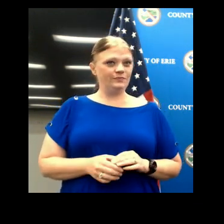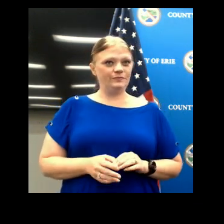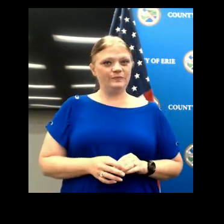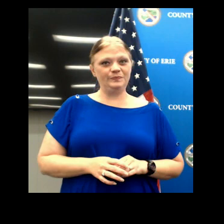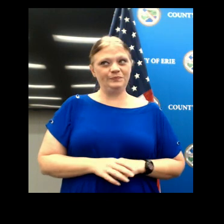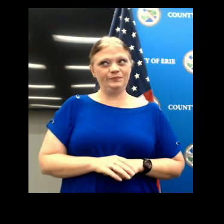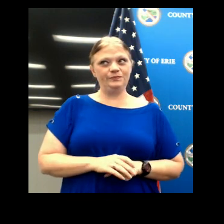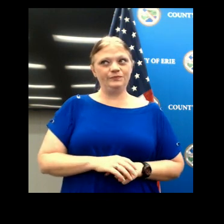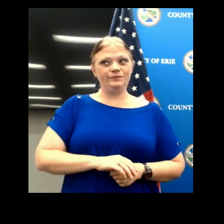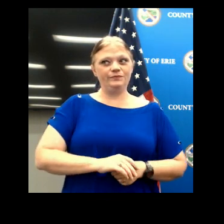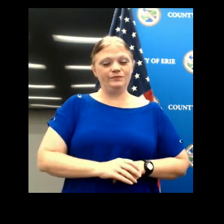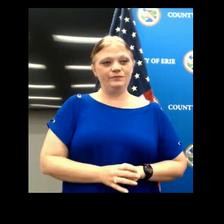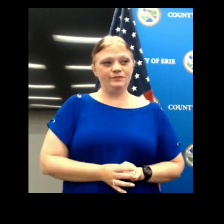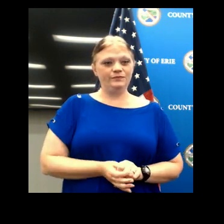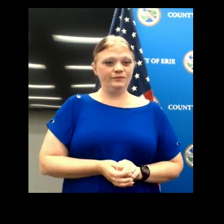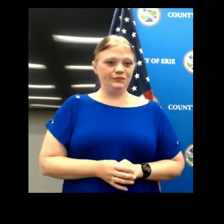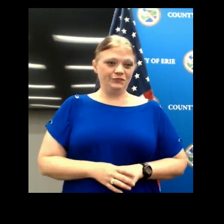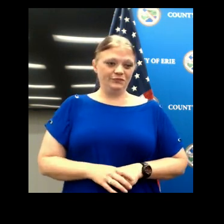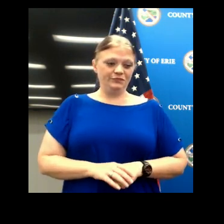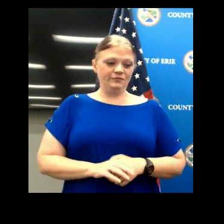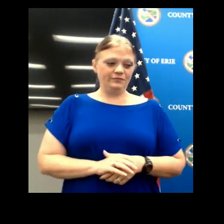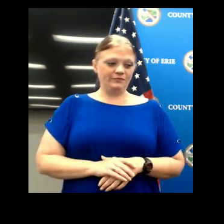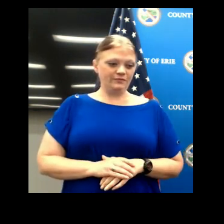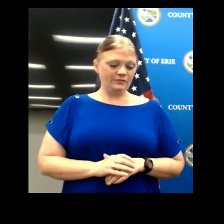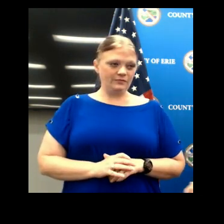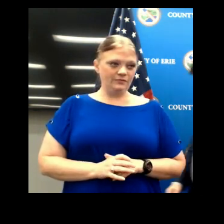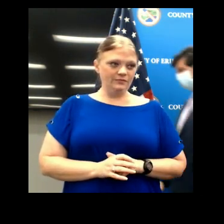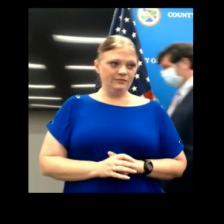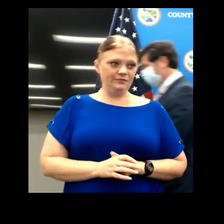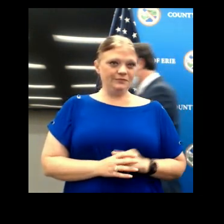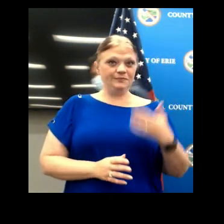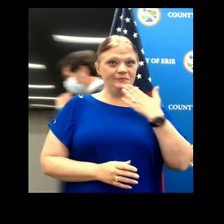on. There you go. Thank you.